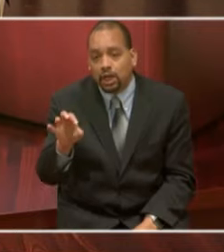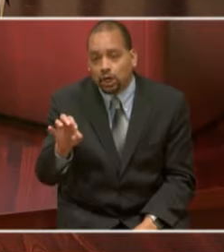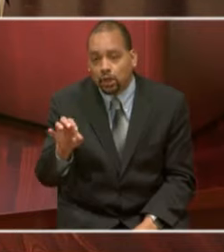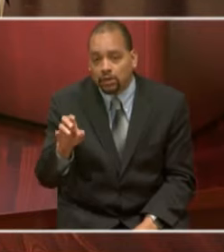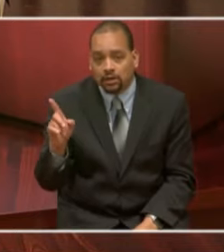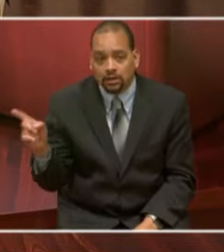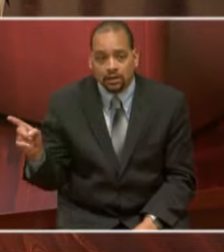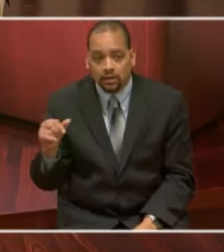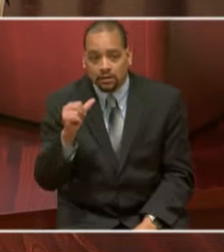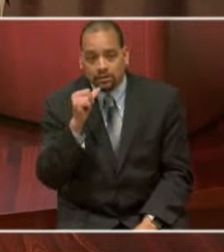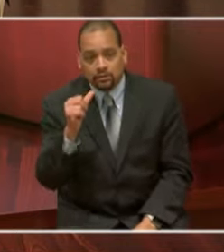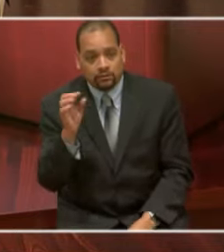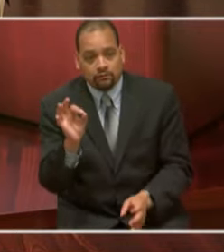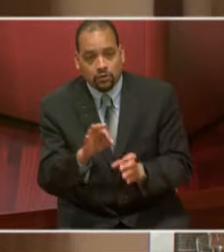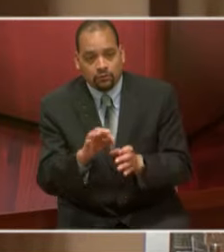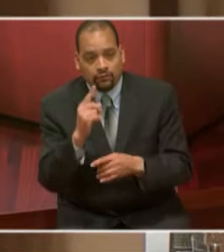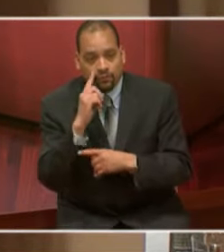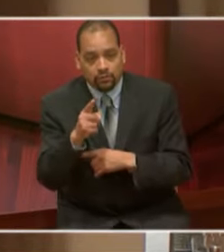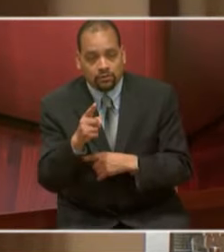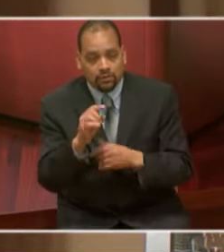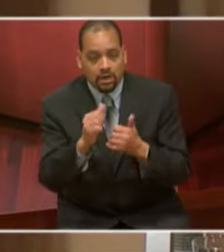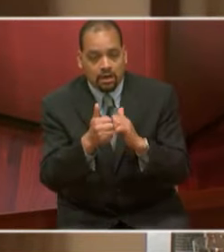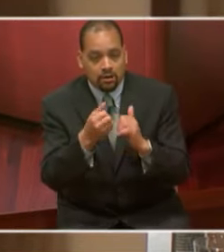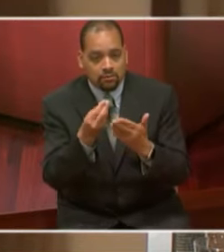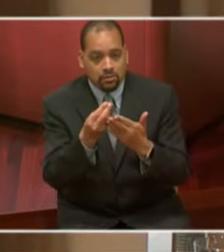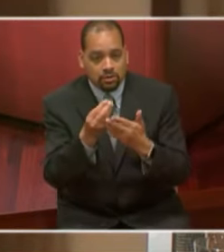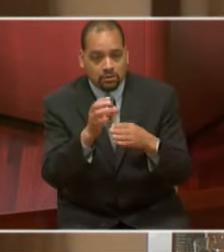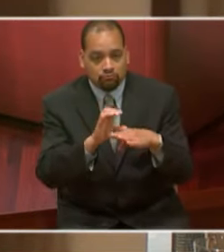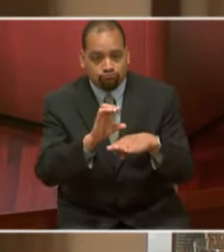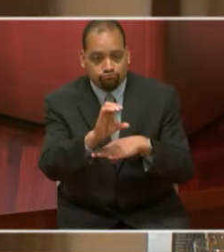noise and get in some good trouble.